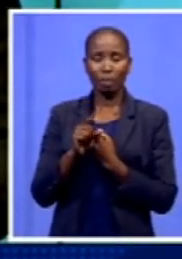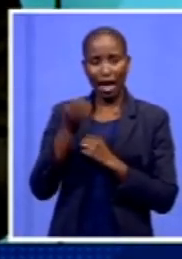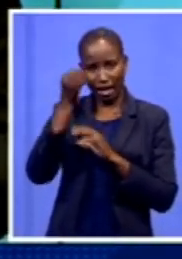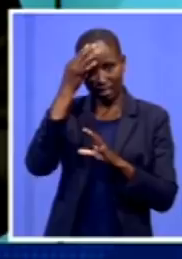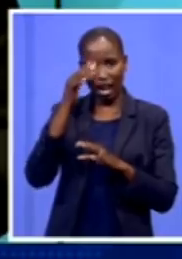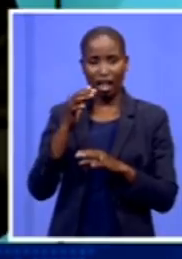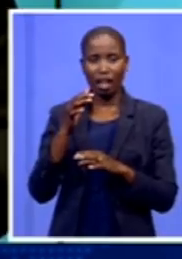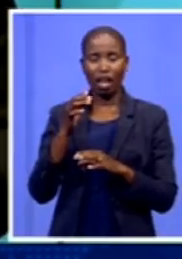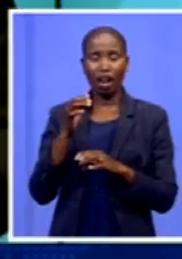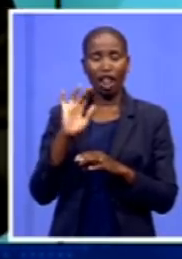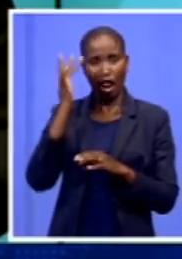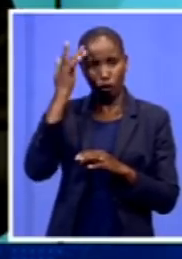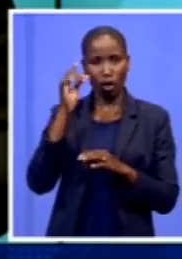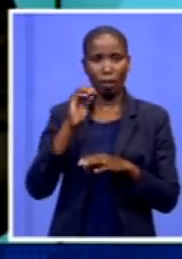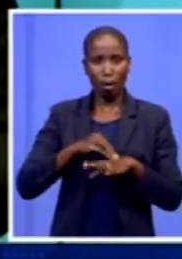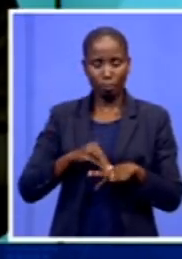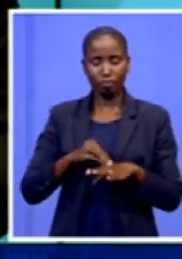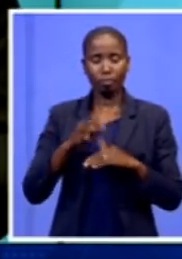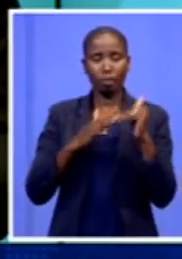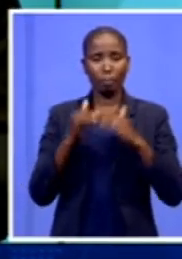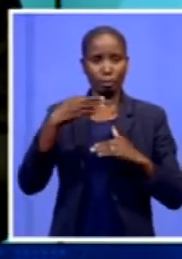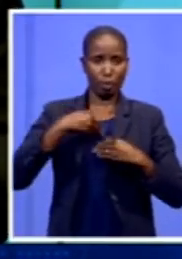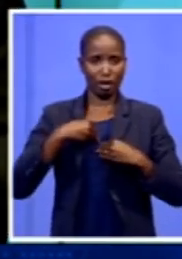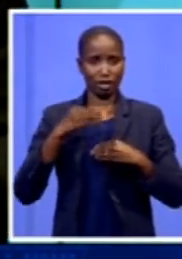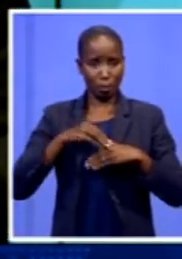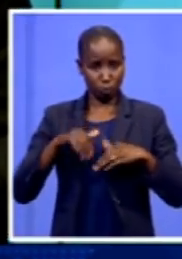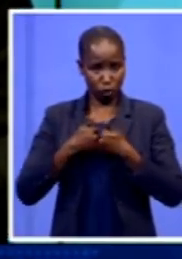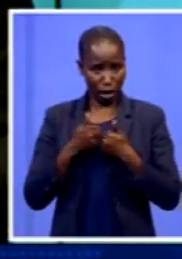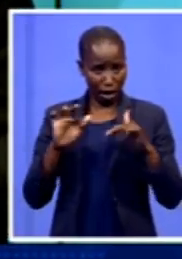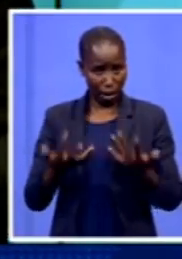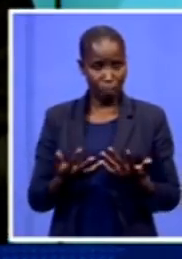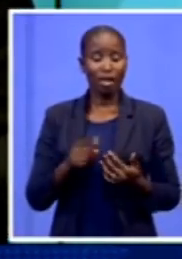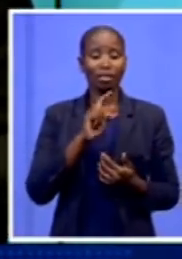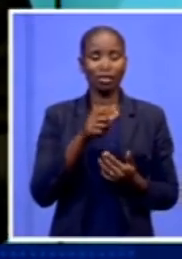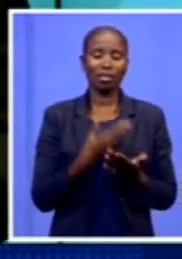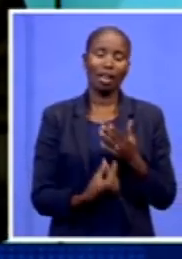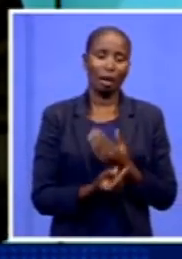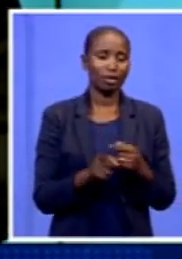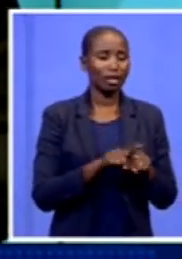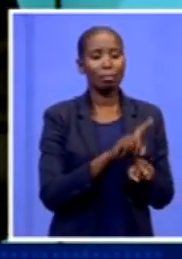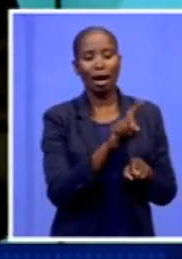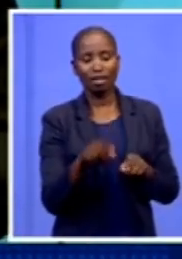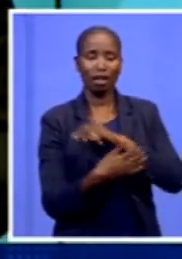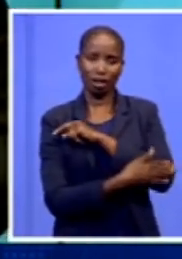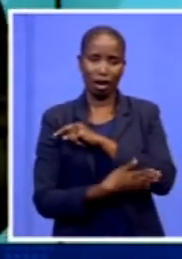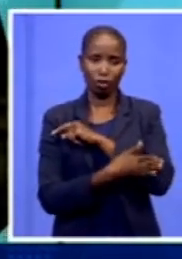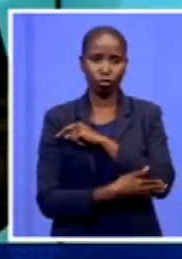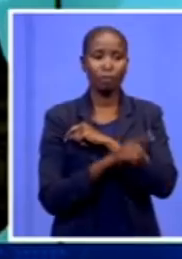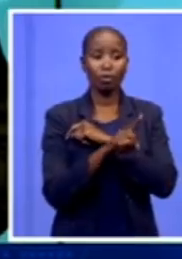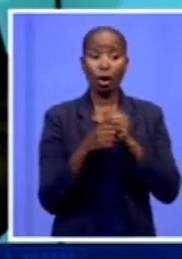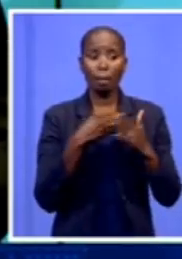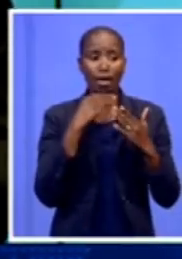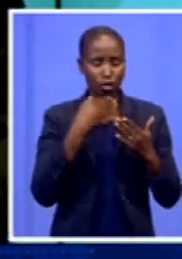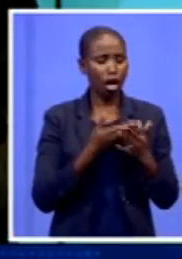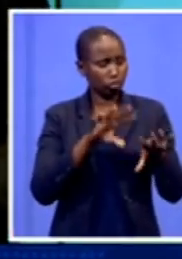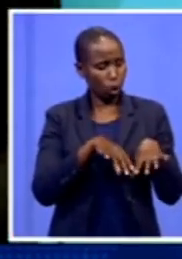matter. This could occur in other countries with the potential to host the spokes. The